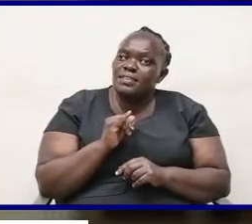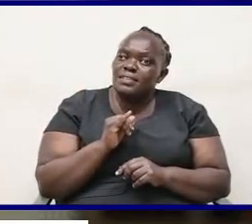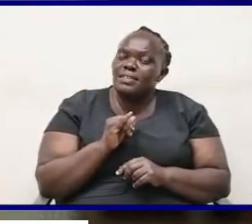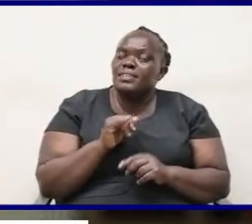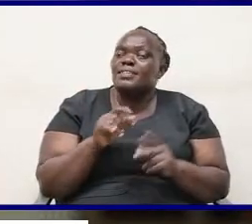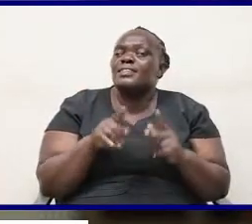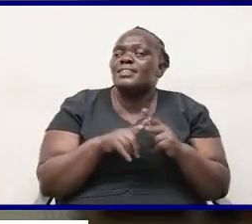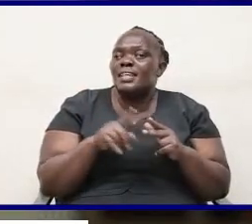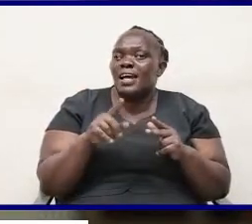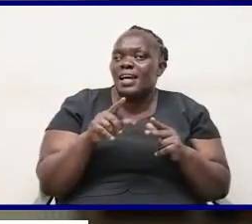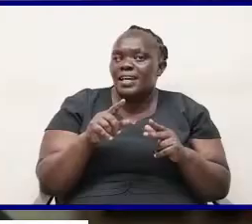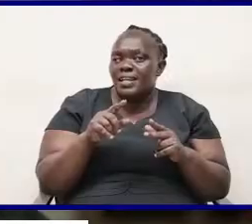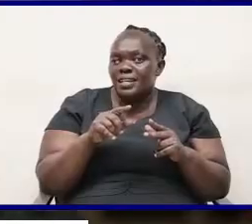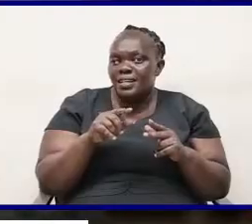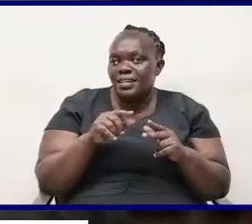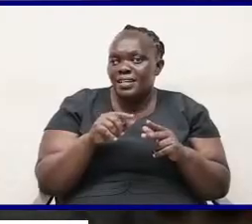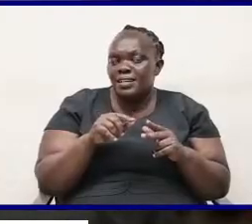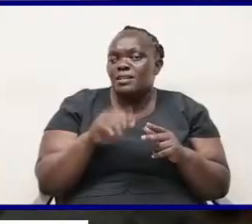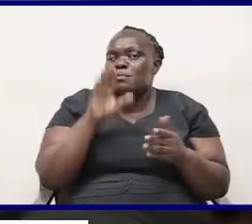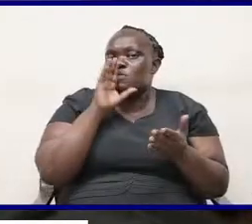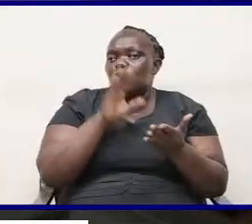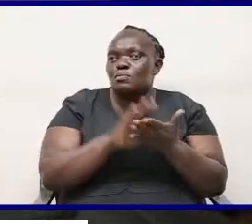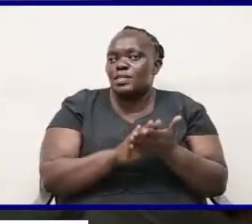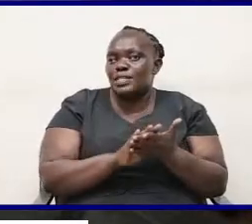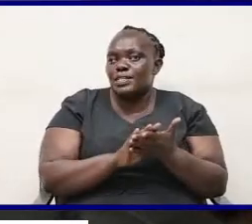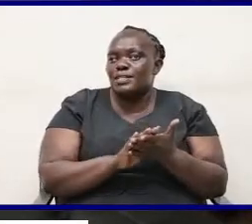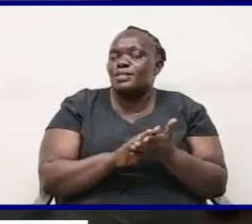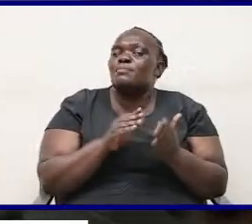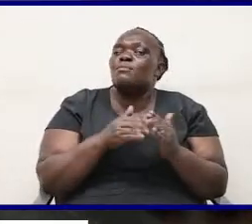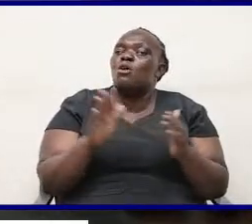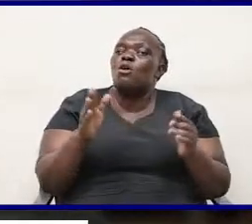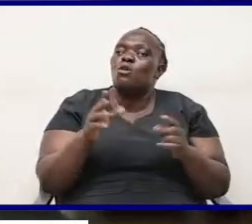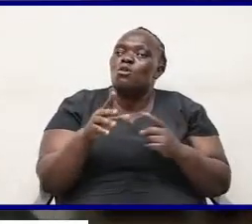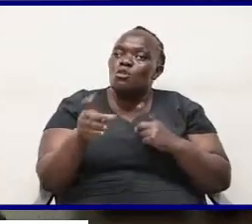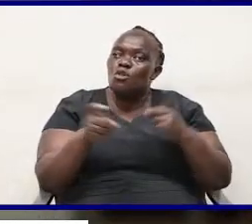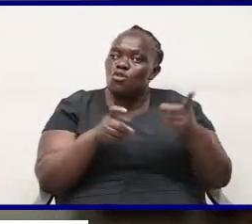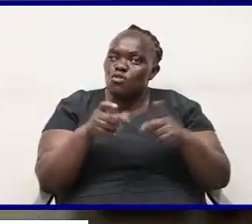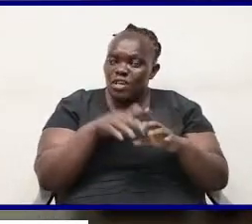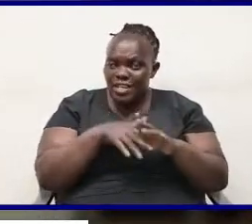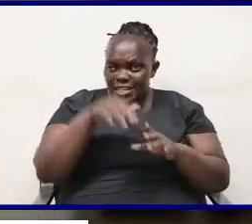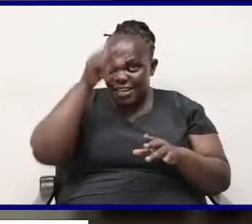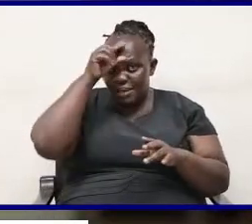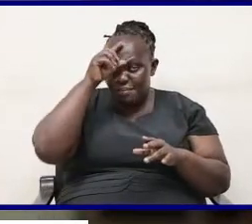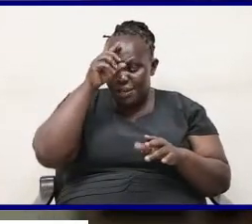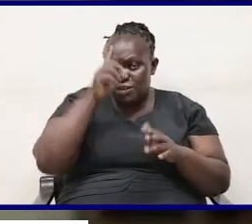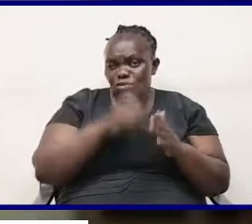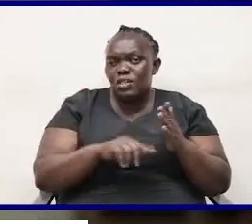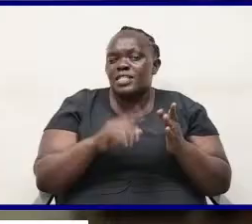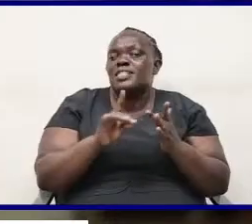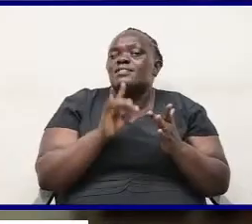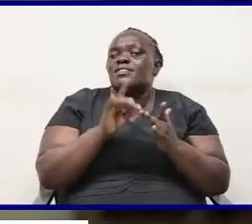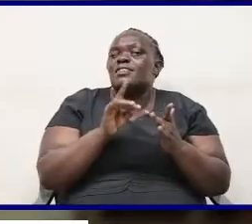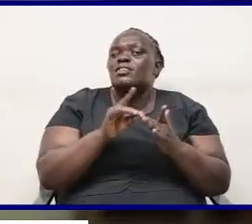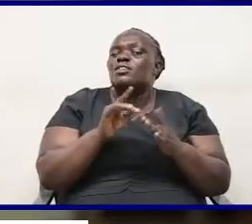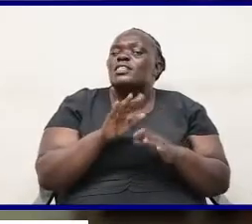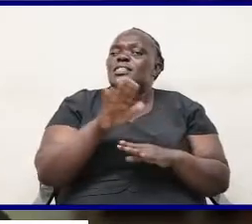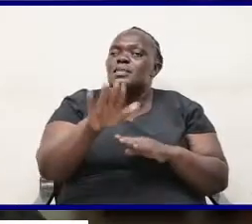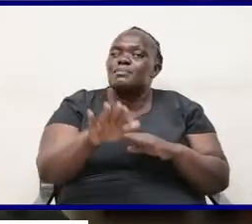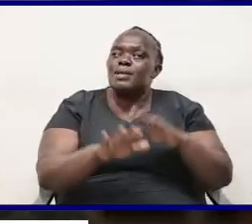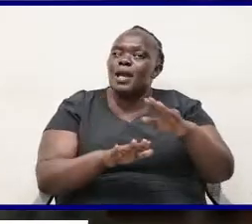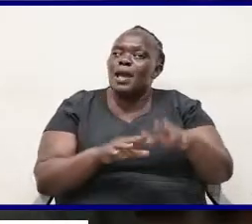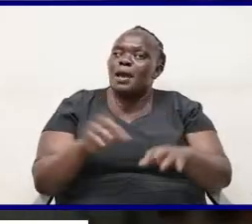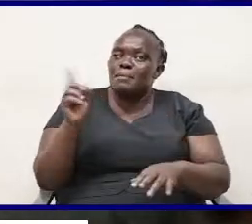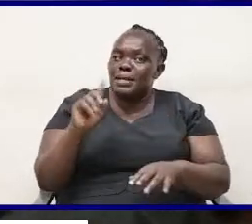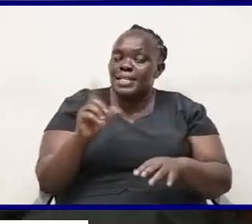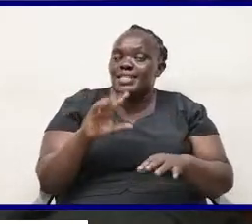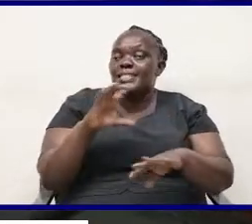the Startup Act promised more friendly regulatory environment, what specific concrete steps has the